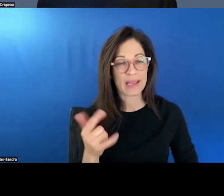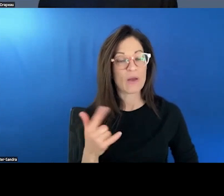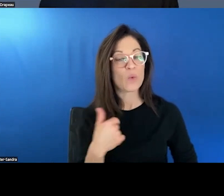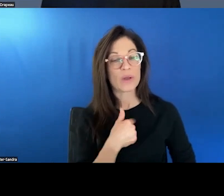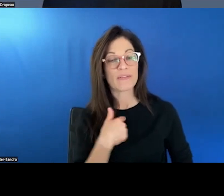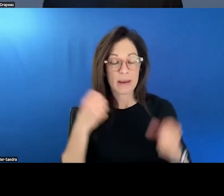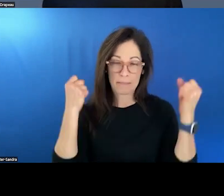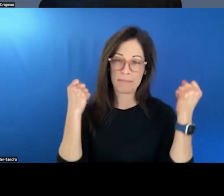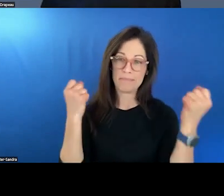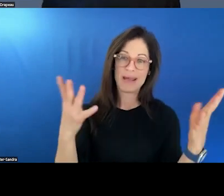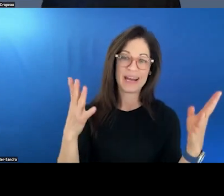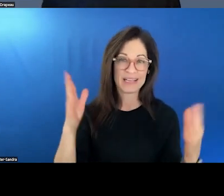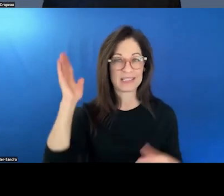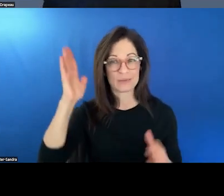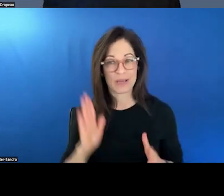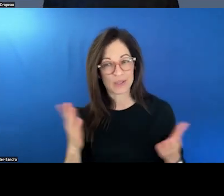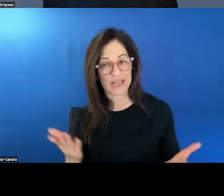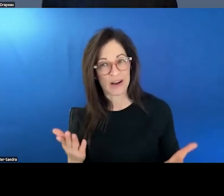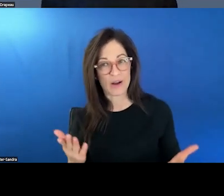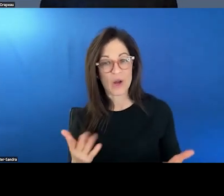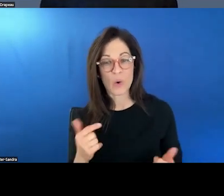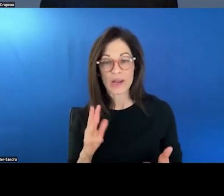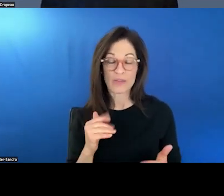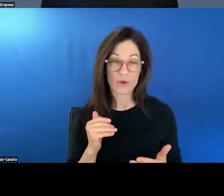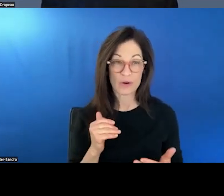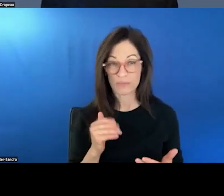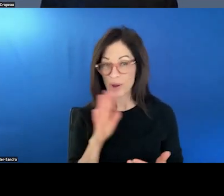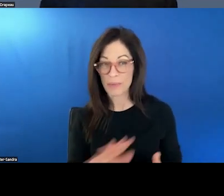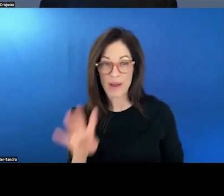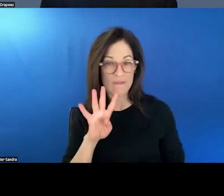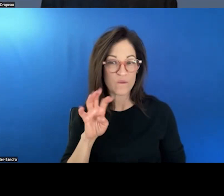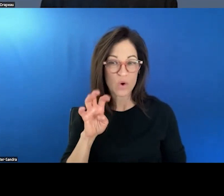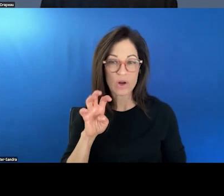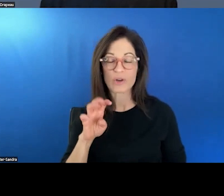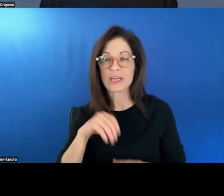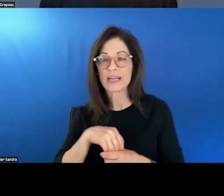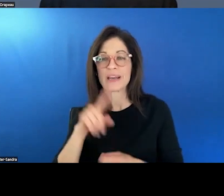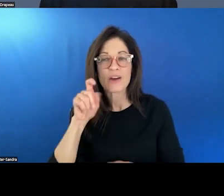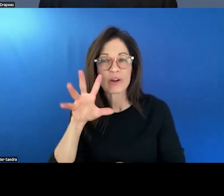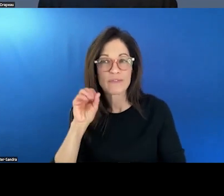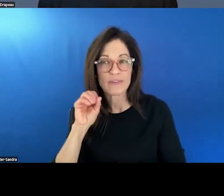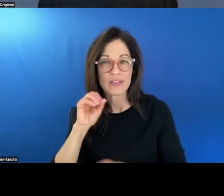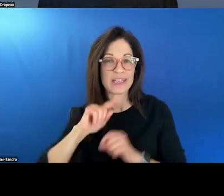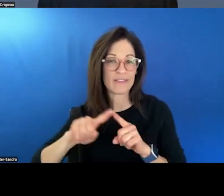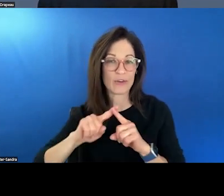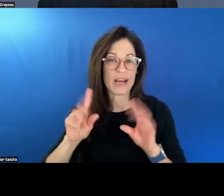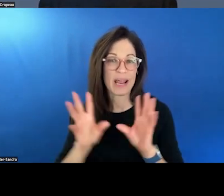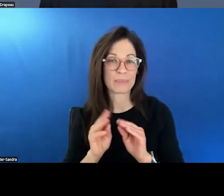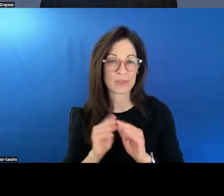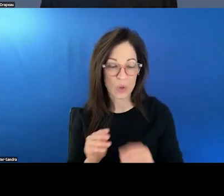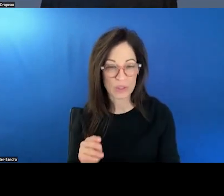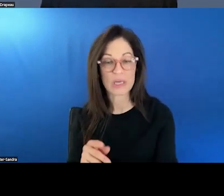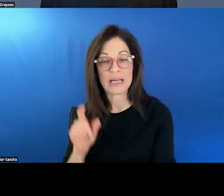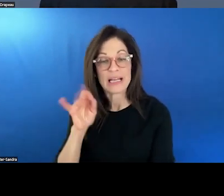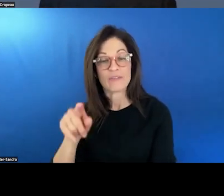Crisis Jam to this point. I think we're either at or very close to 400 and over 150 plus episodes. If you have an idea